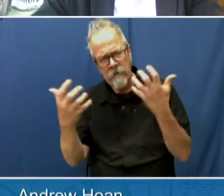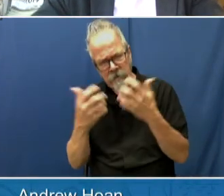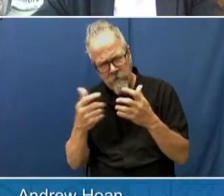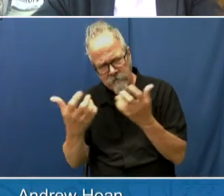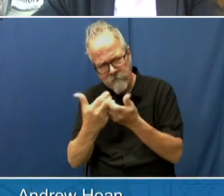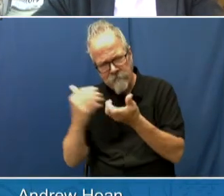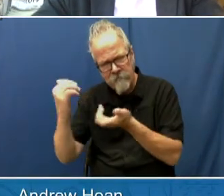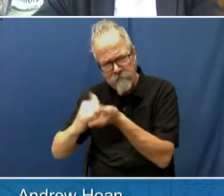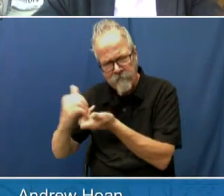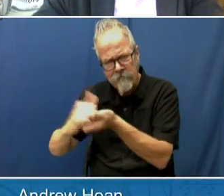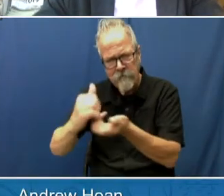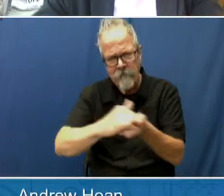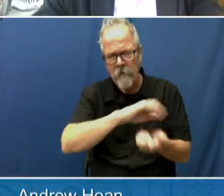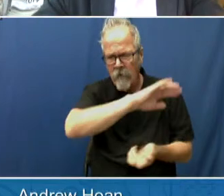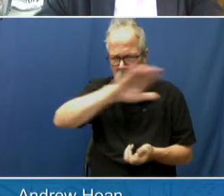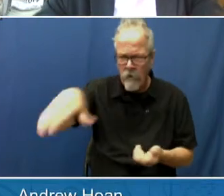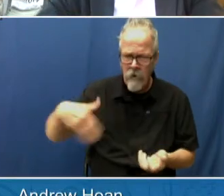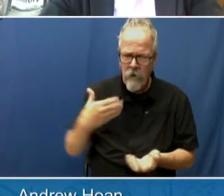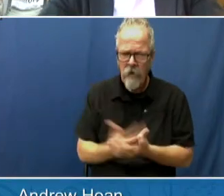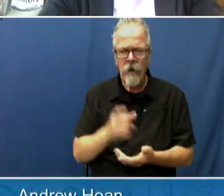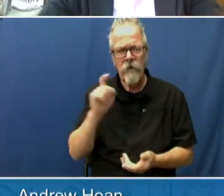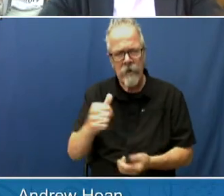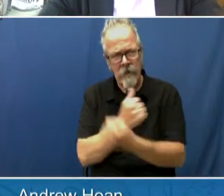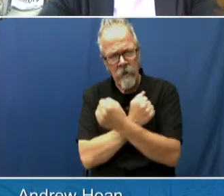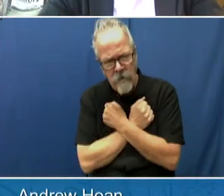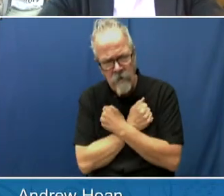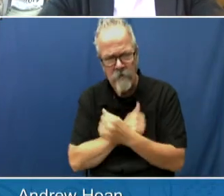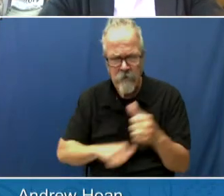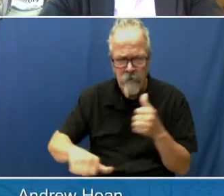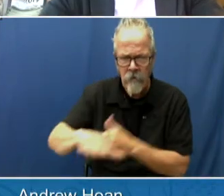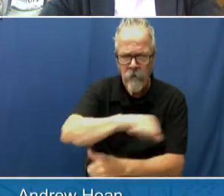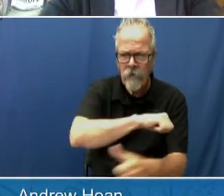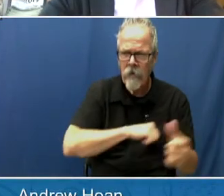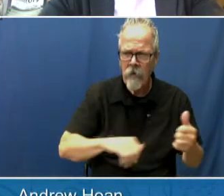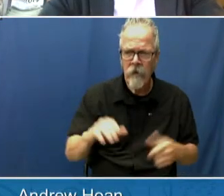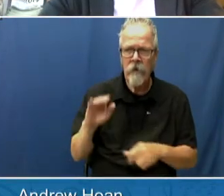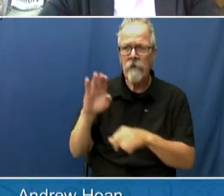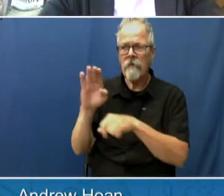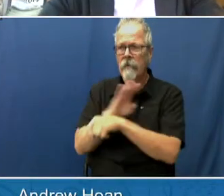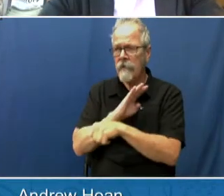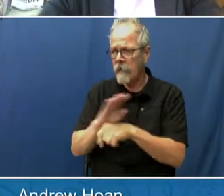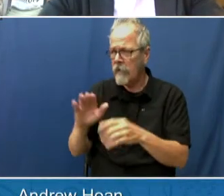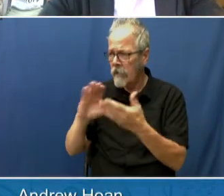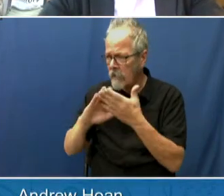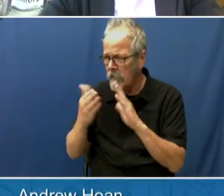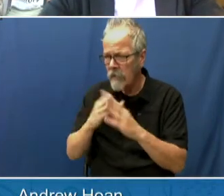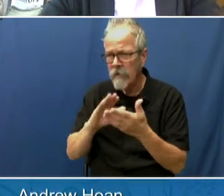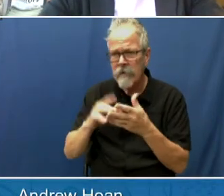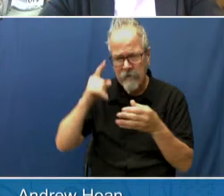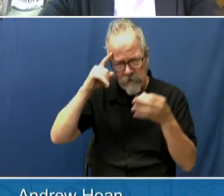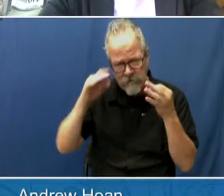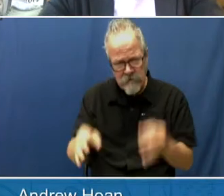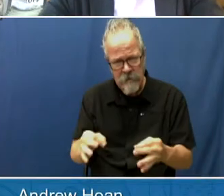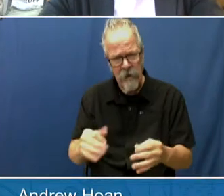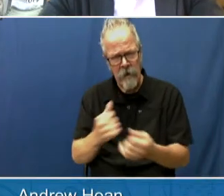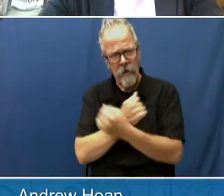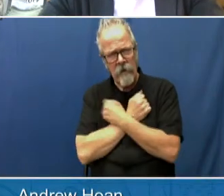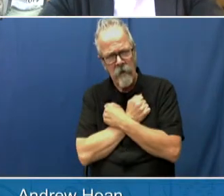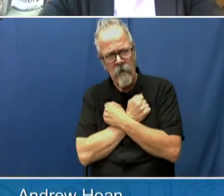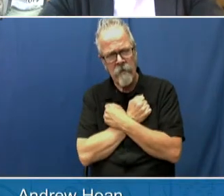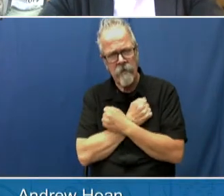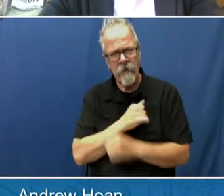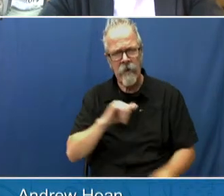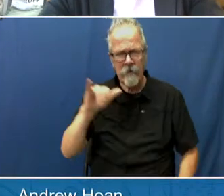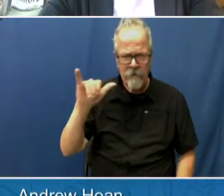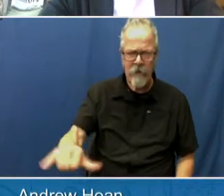love for one another. The business community chooses love. And this is the Portland way, to collaborate to tackle our